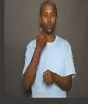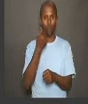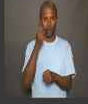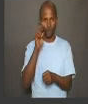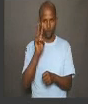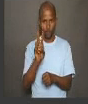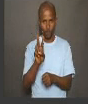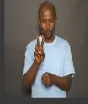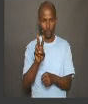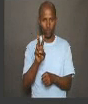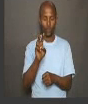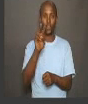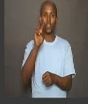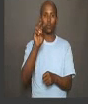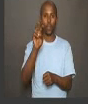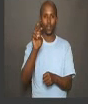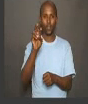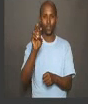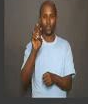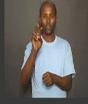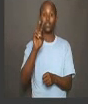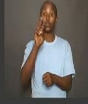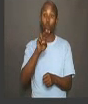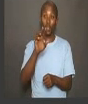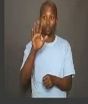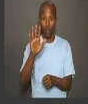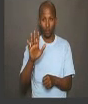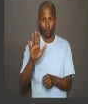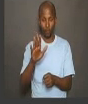12, 20,